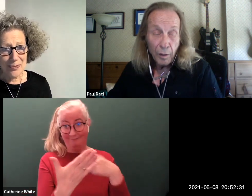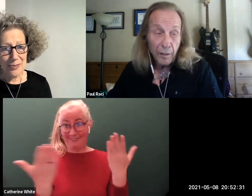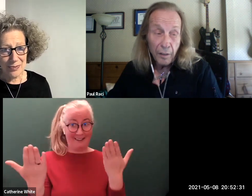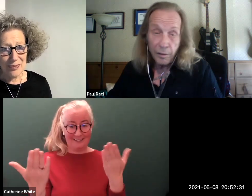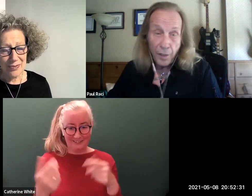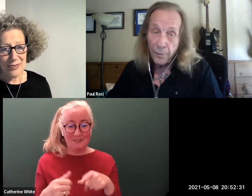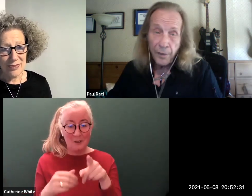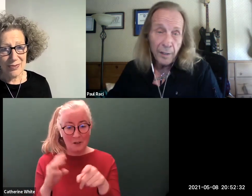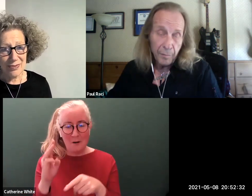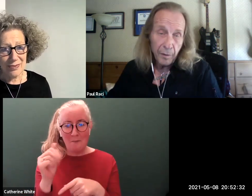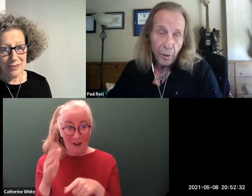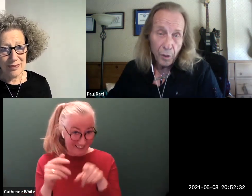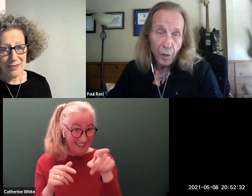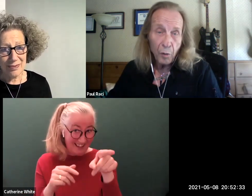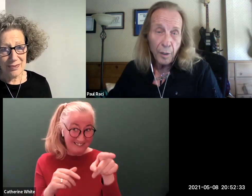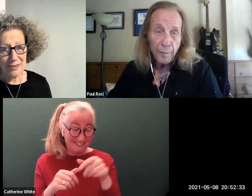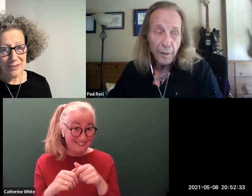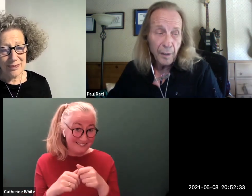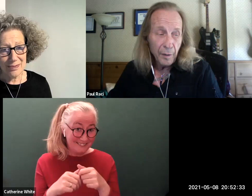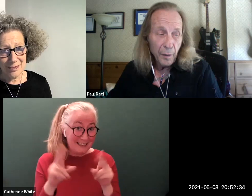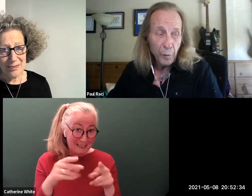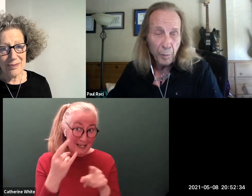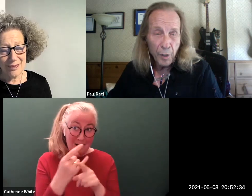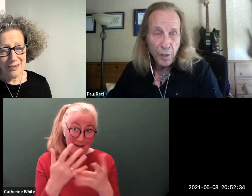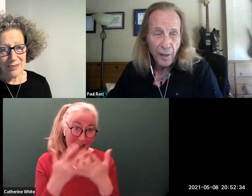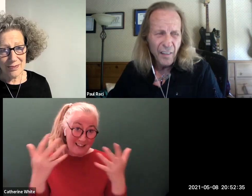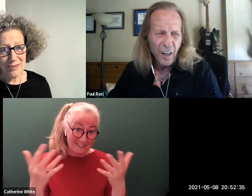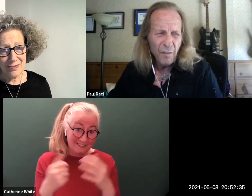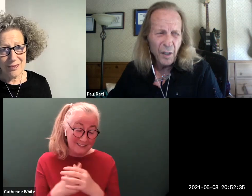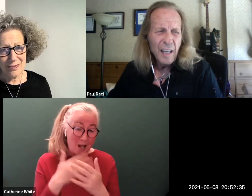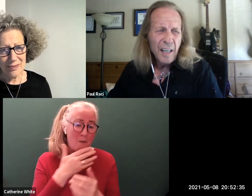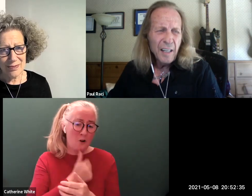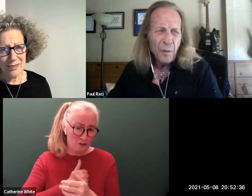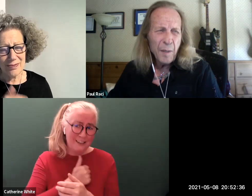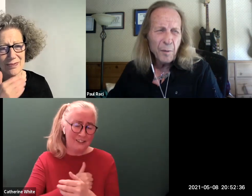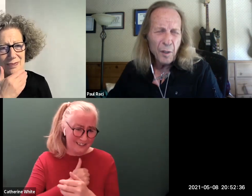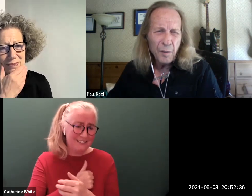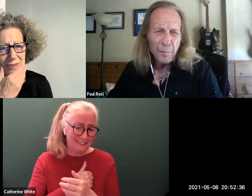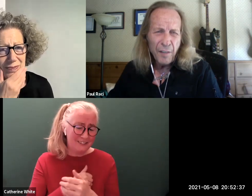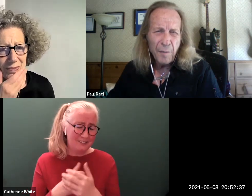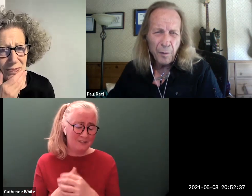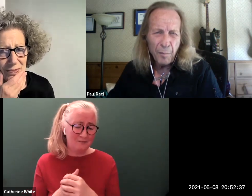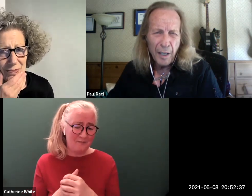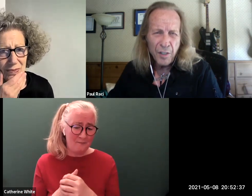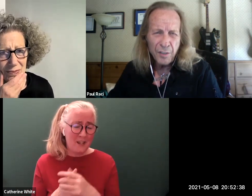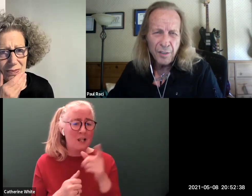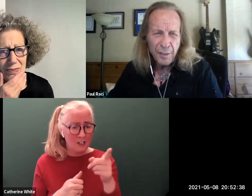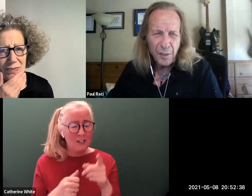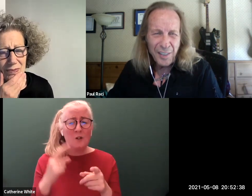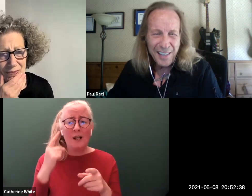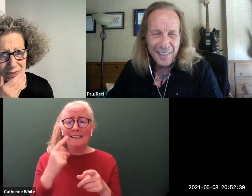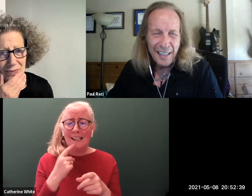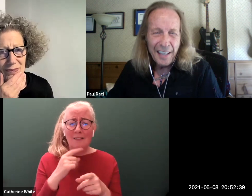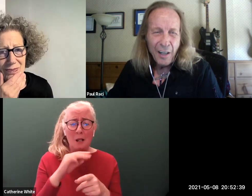Right. Well, stuff like that goes a long way. They really appreciate that. And they are very, deaf people are patient